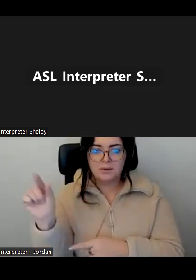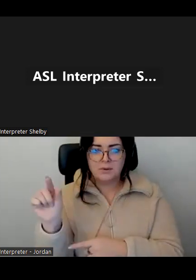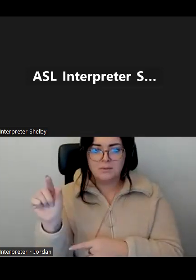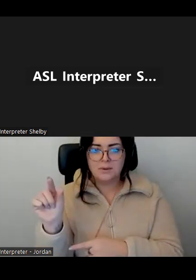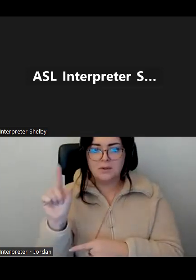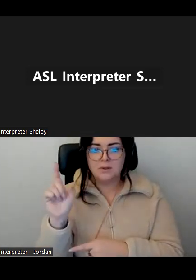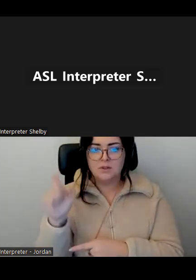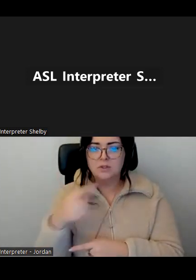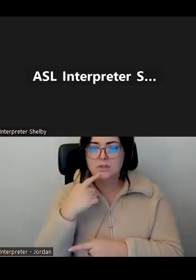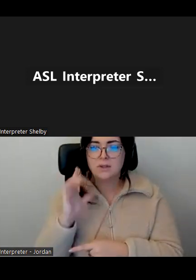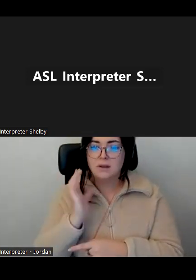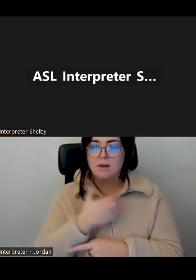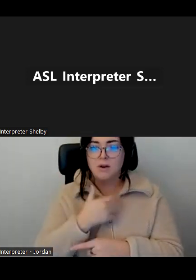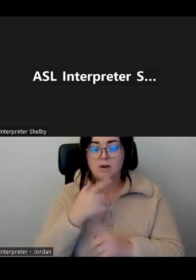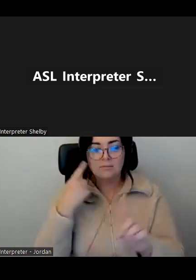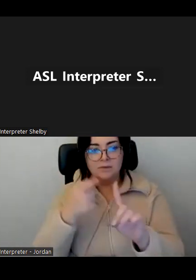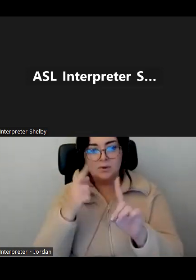our vision for seniors